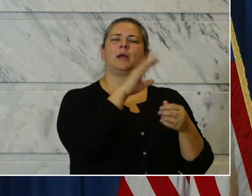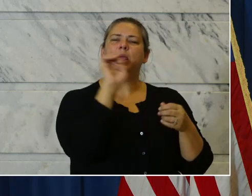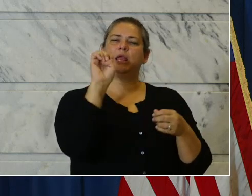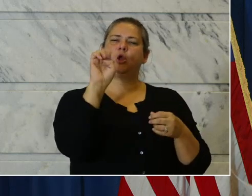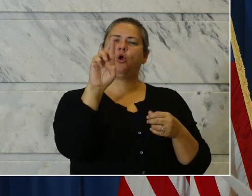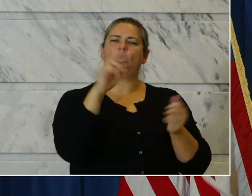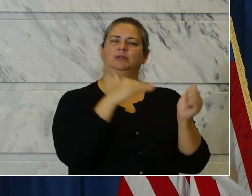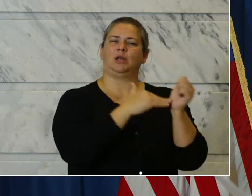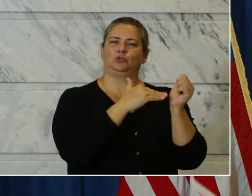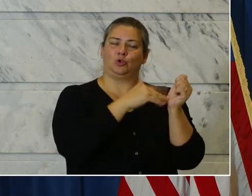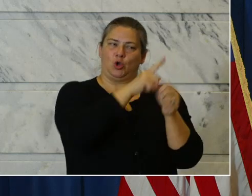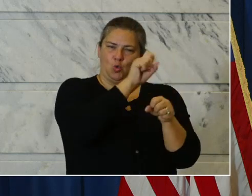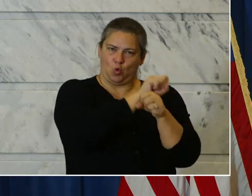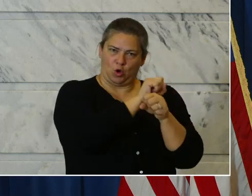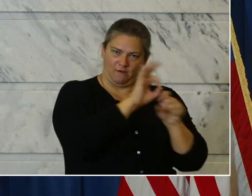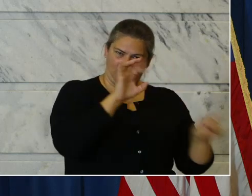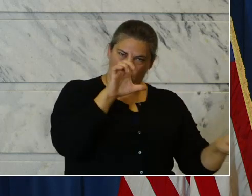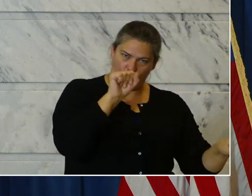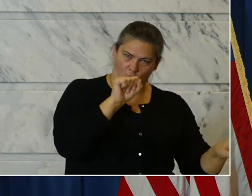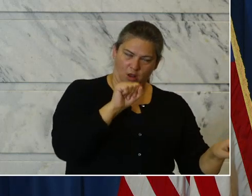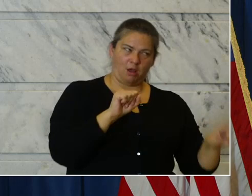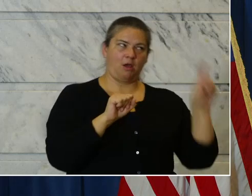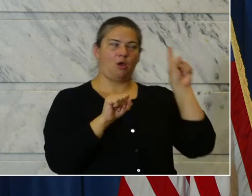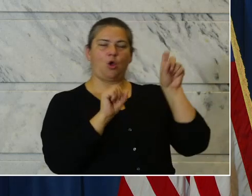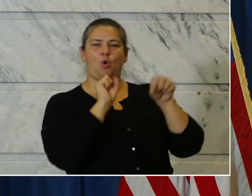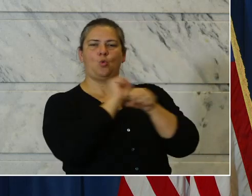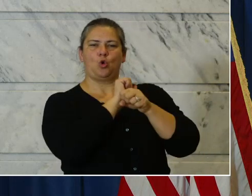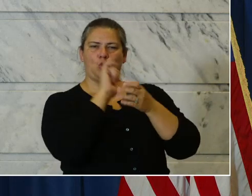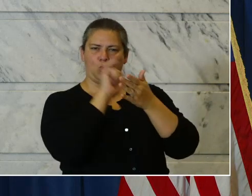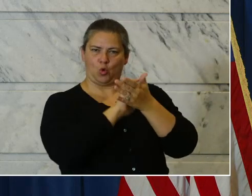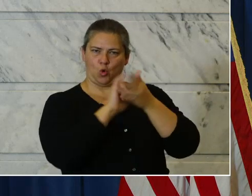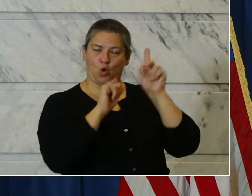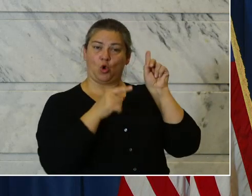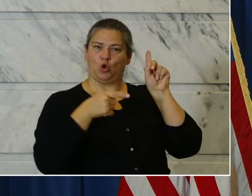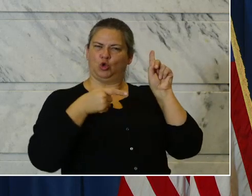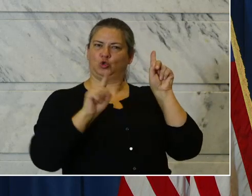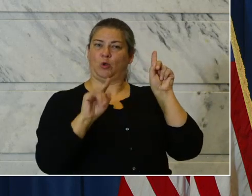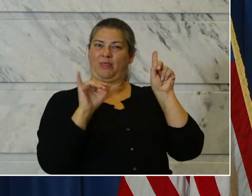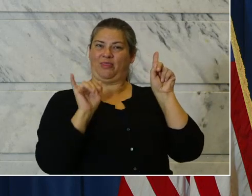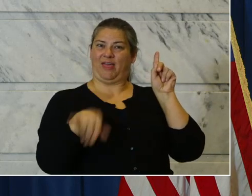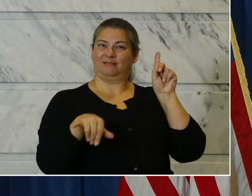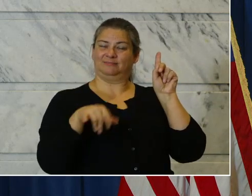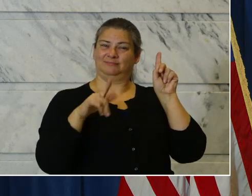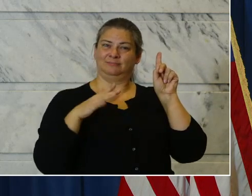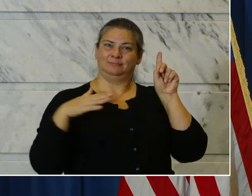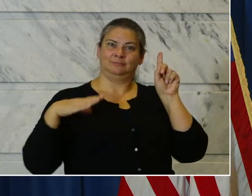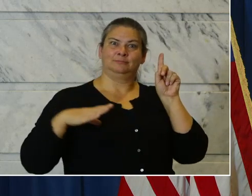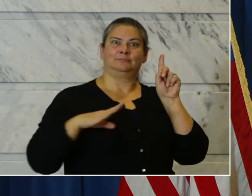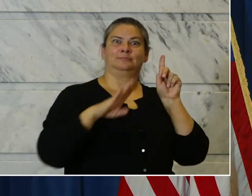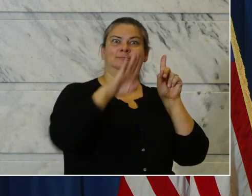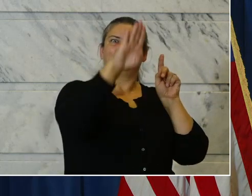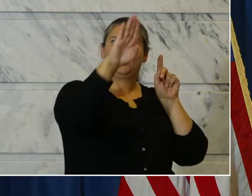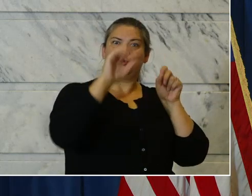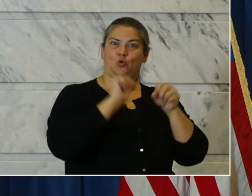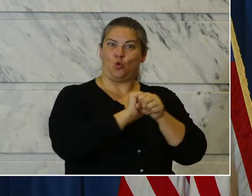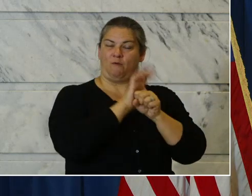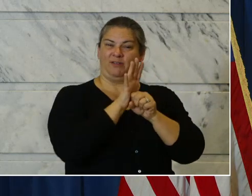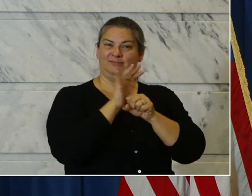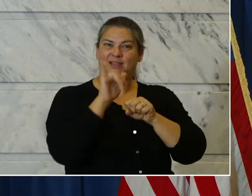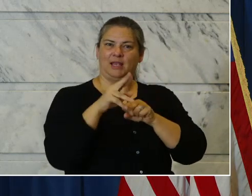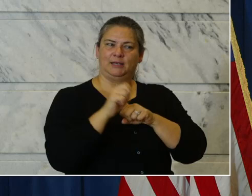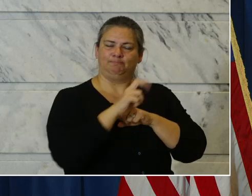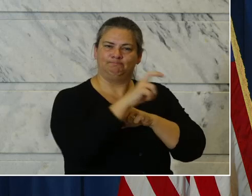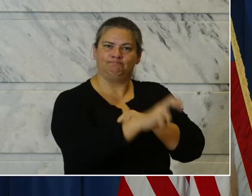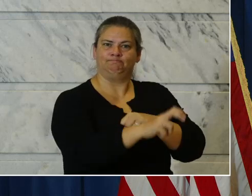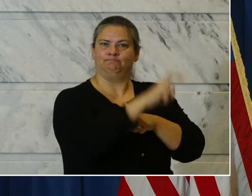City during the peaks of their outbreaks. And I think this disease, though clearly it